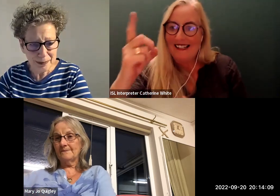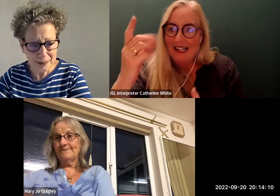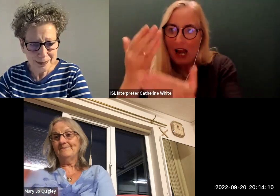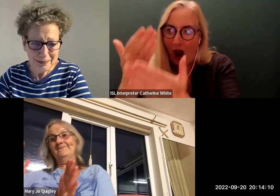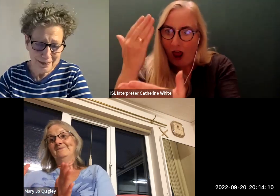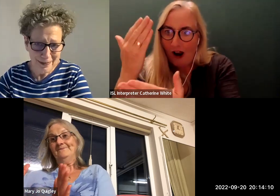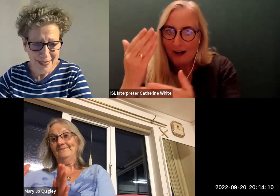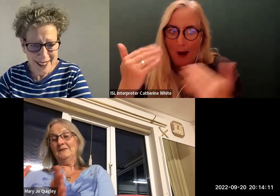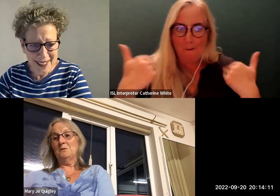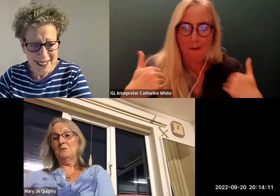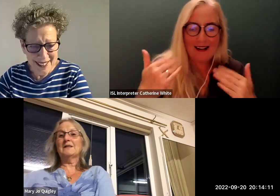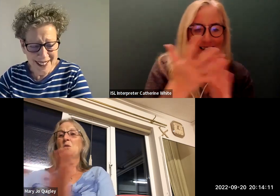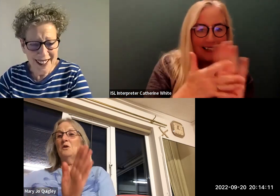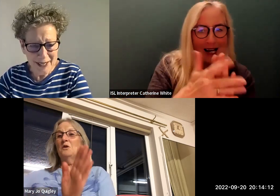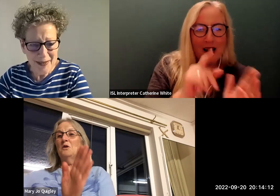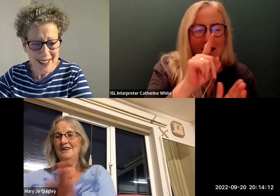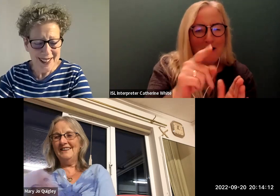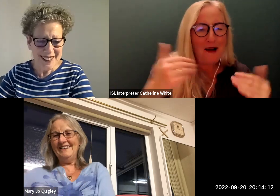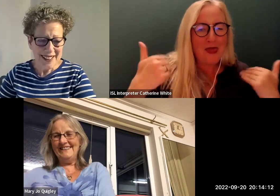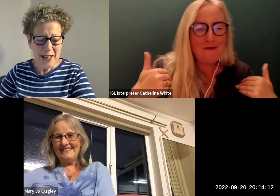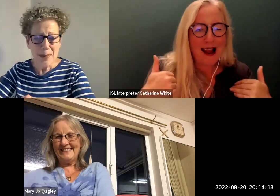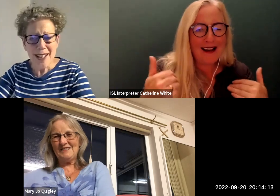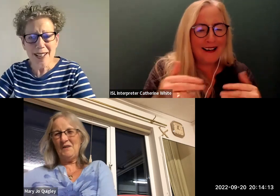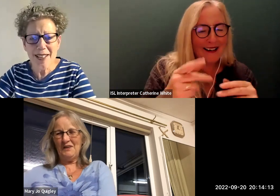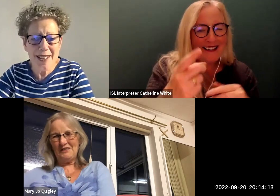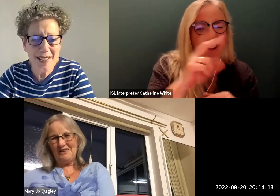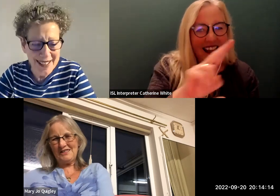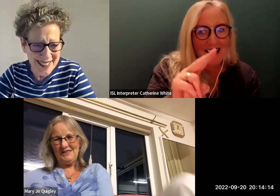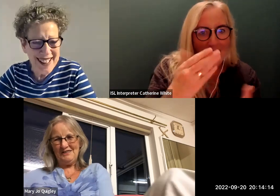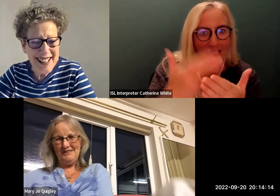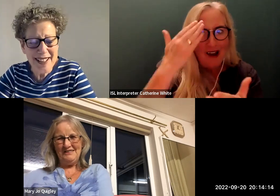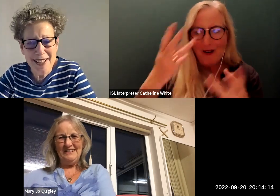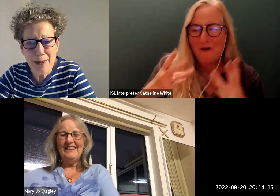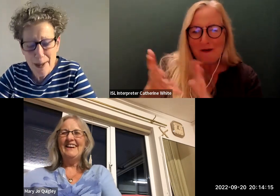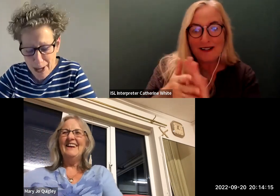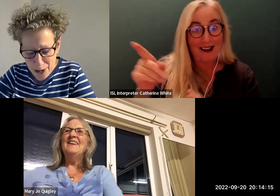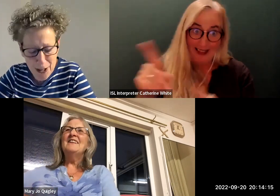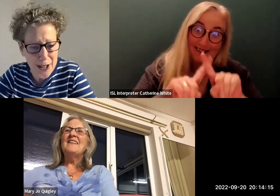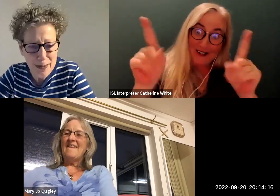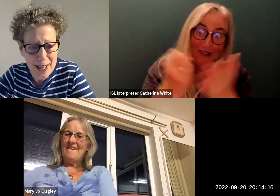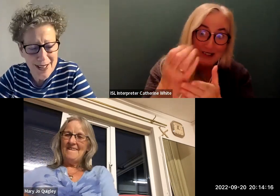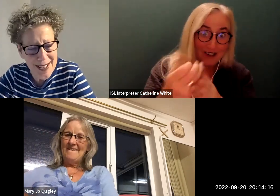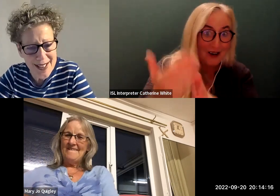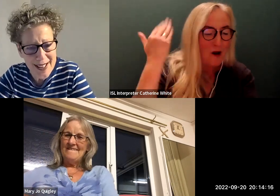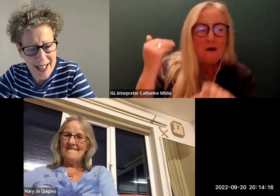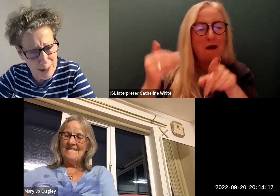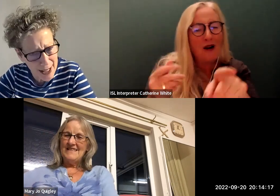signs. But that's a whole other other issue. Tell me about your father,